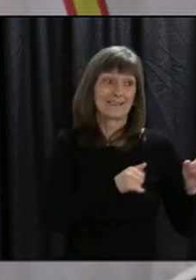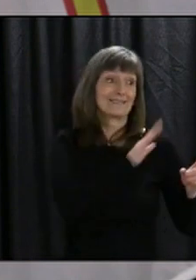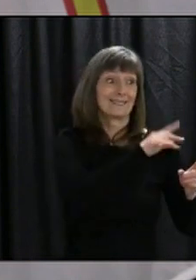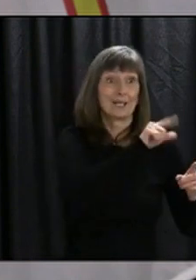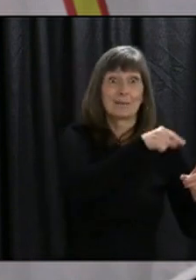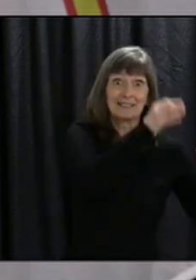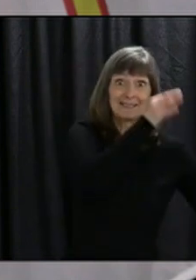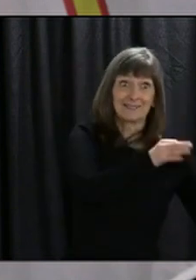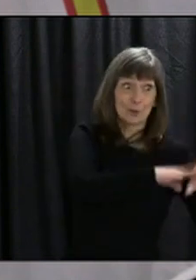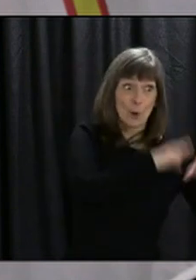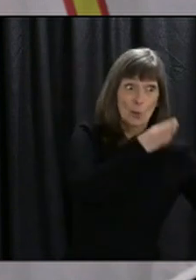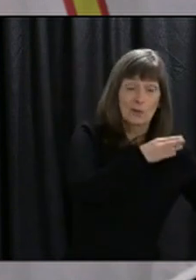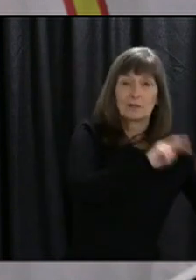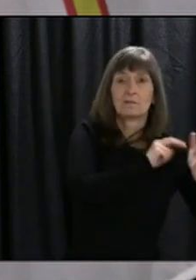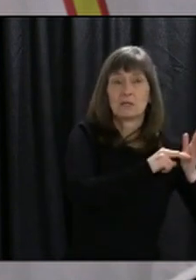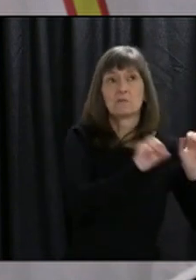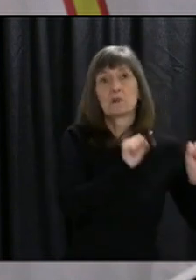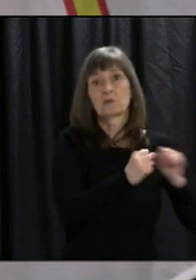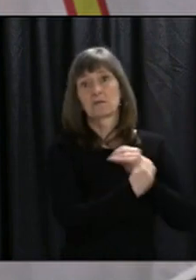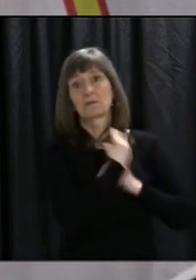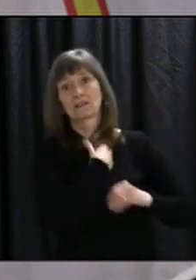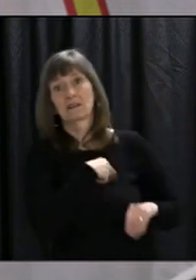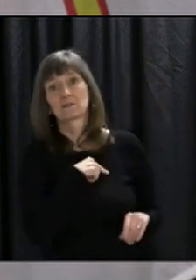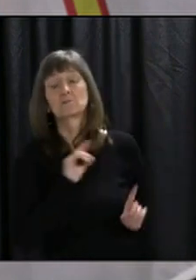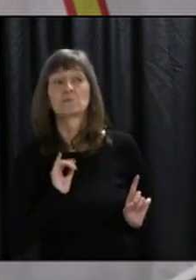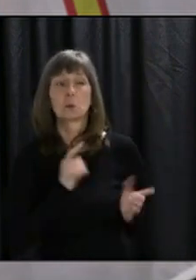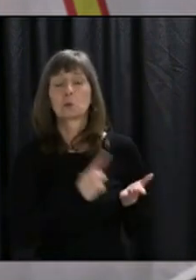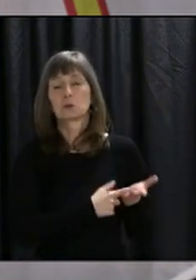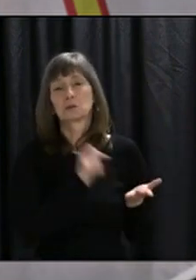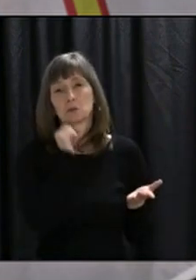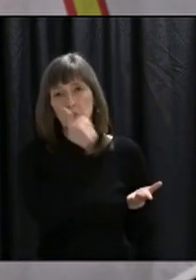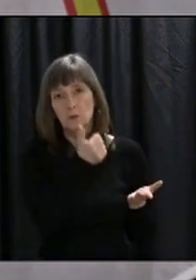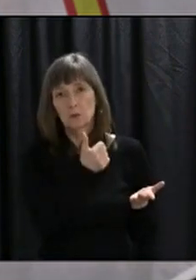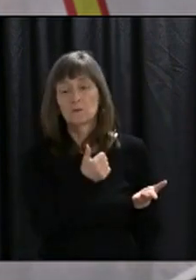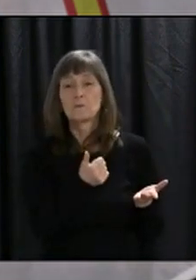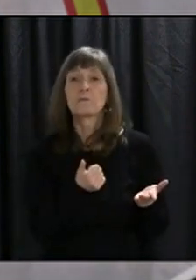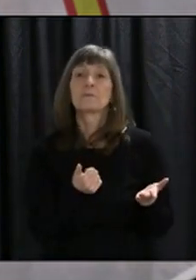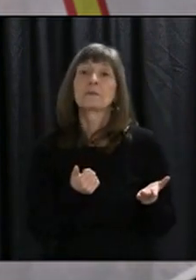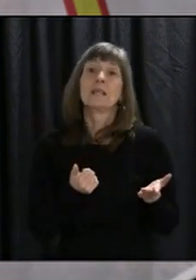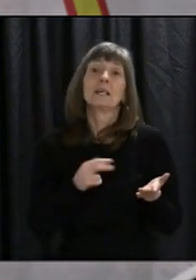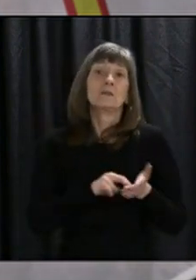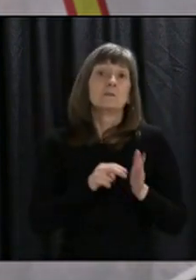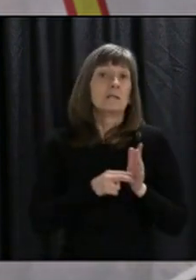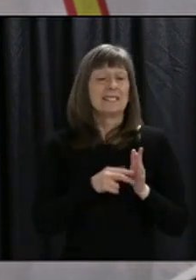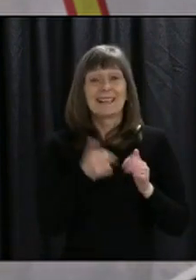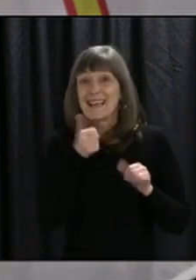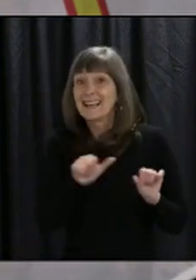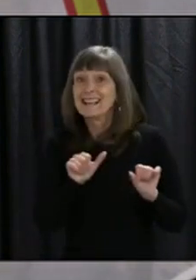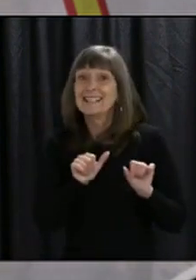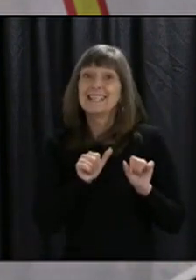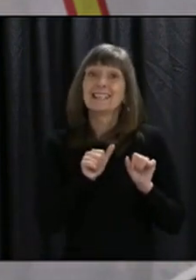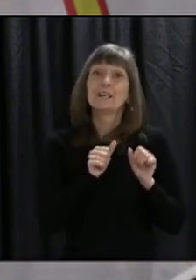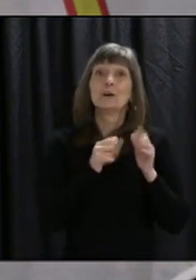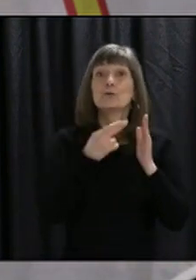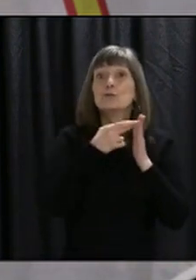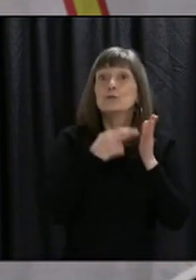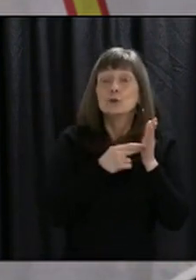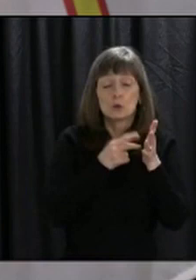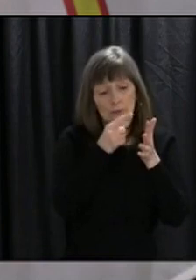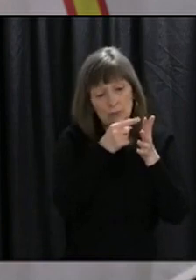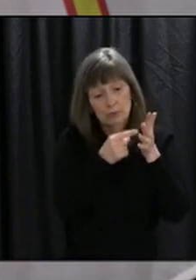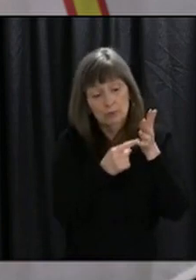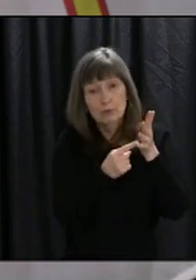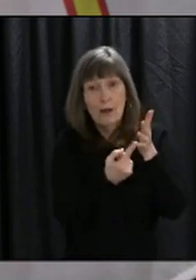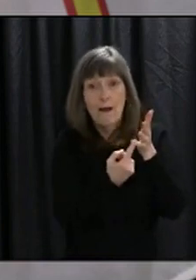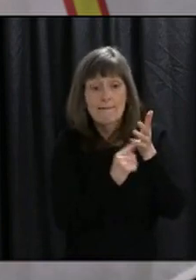So, whatever this lifting of the restrictions would look like, we'll do it with the advice and the evidence of our chief medical